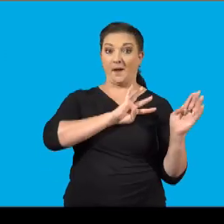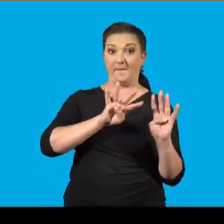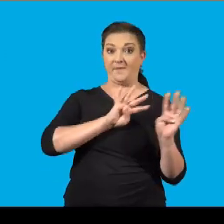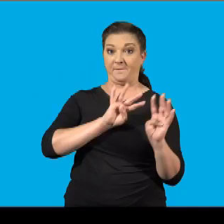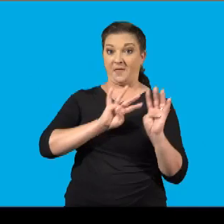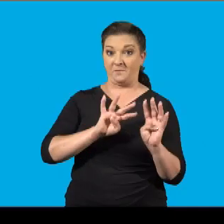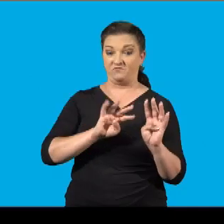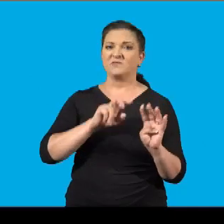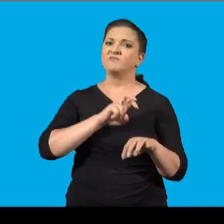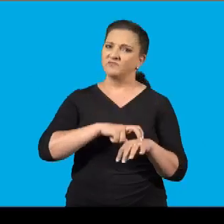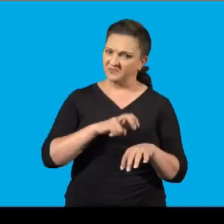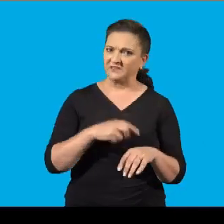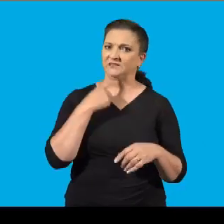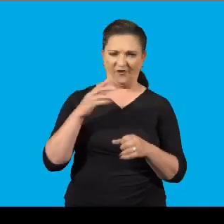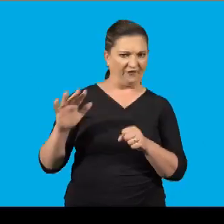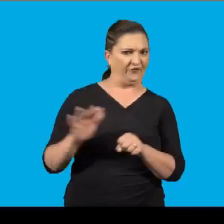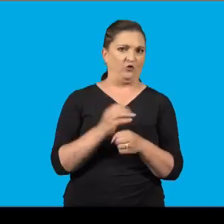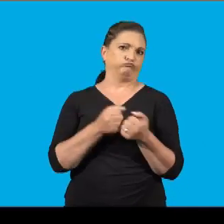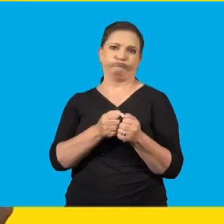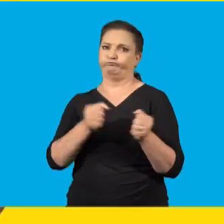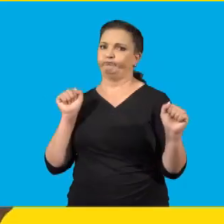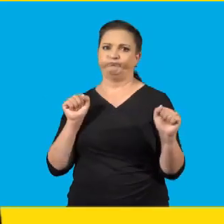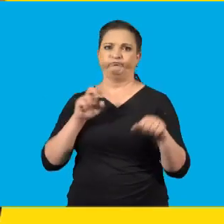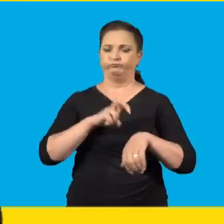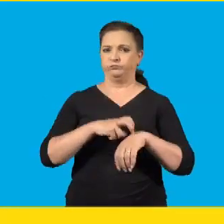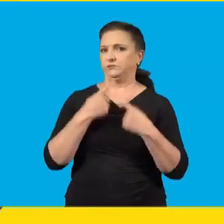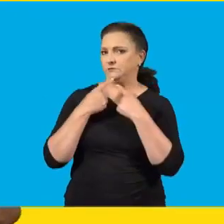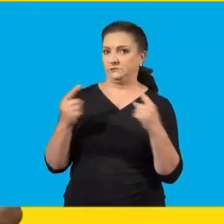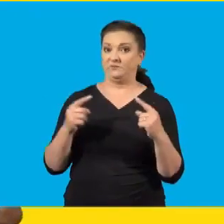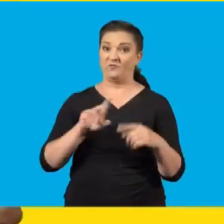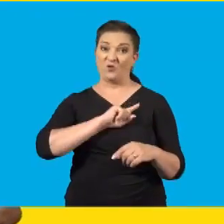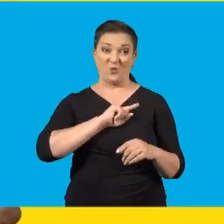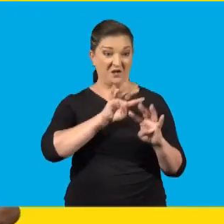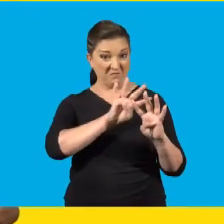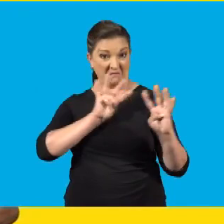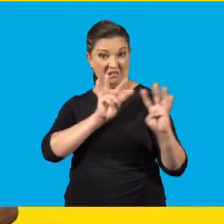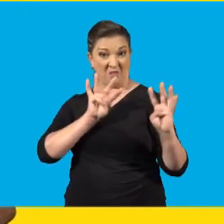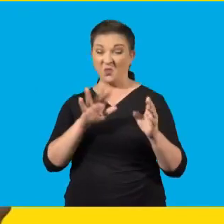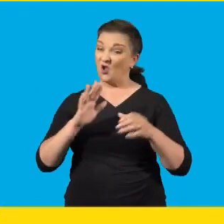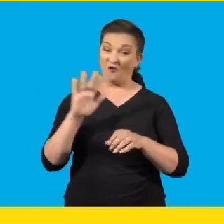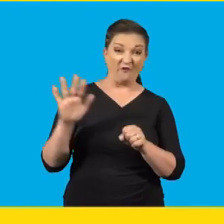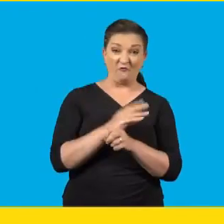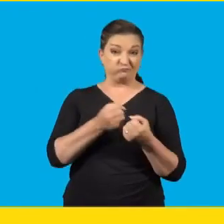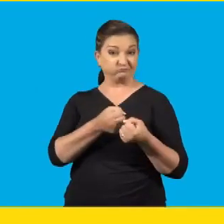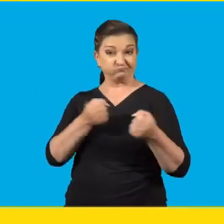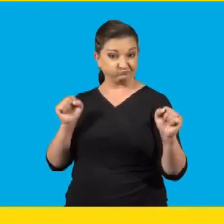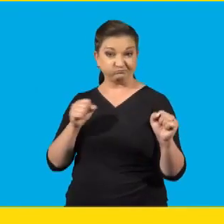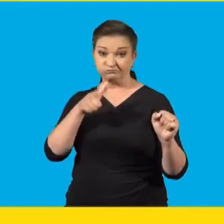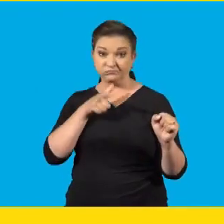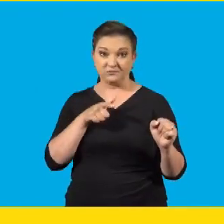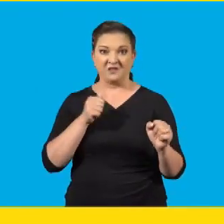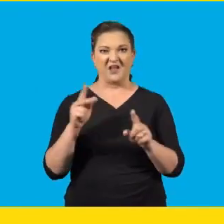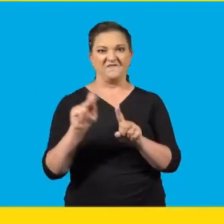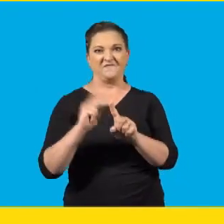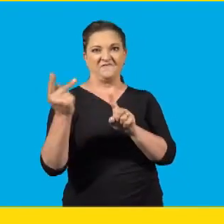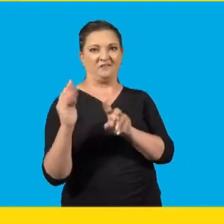forward before it would have to give full disclosure. So once those people had given full disclosure, the expectation was that